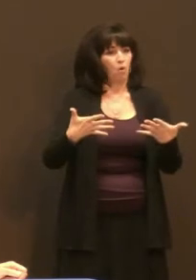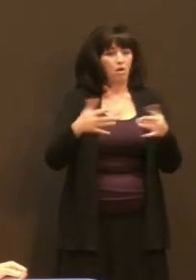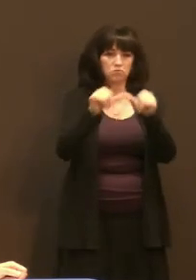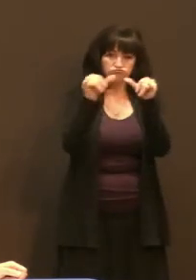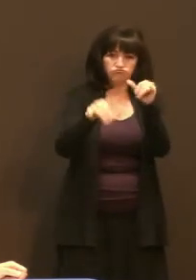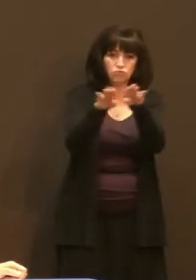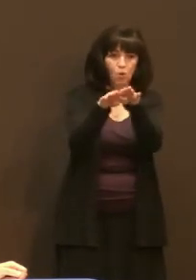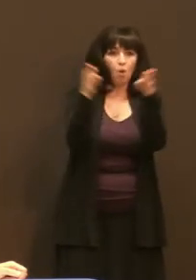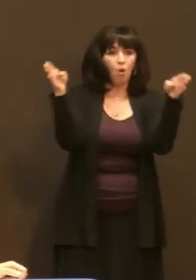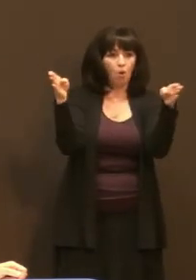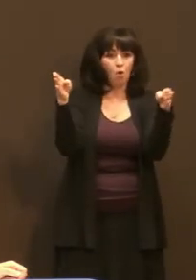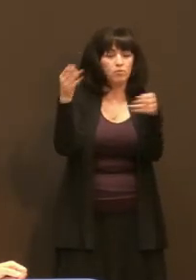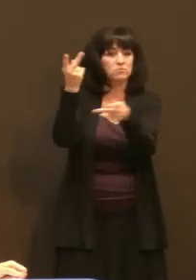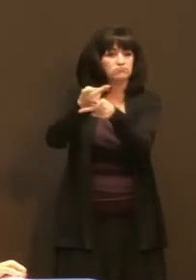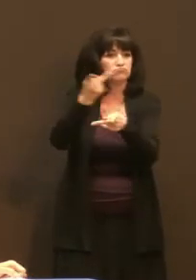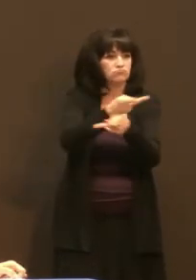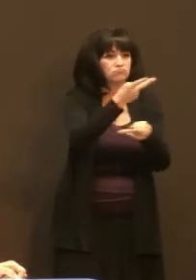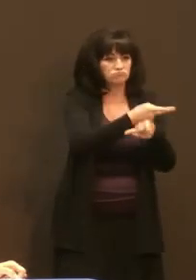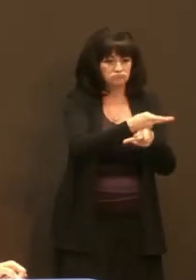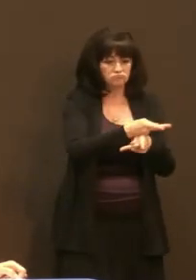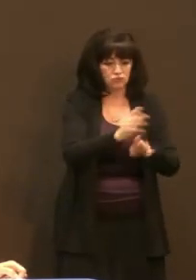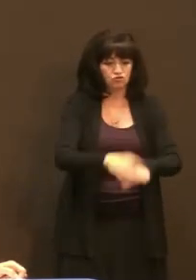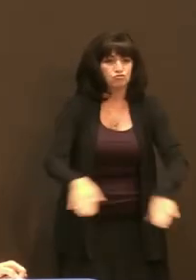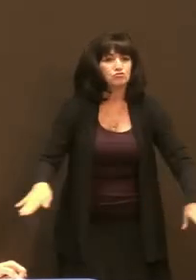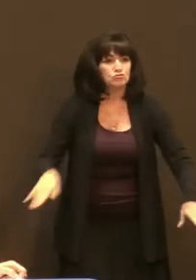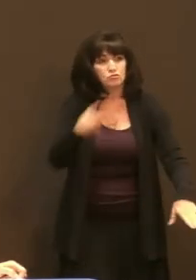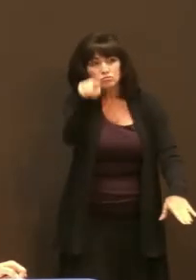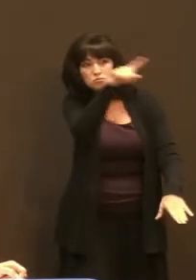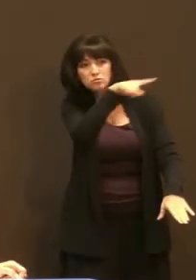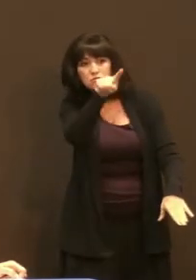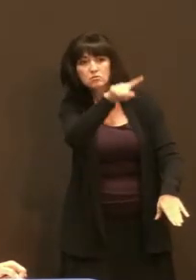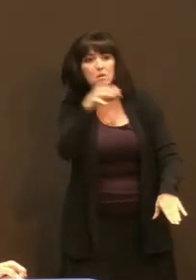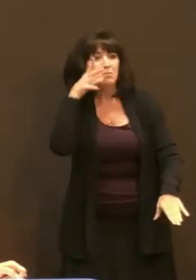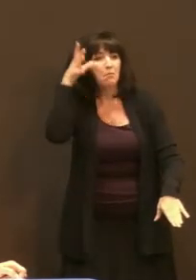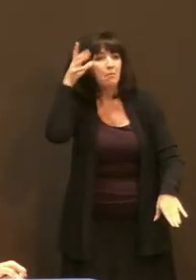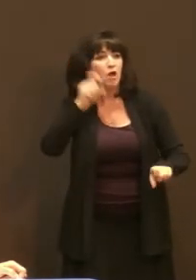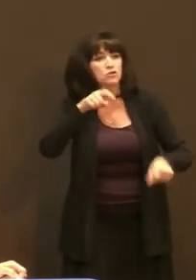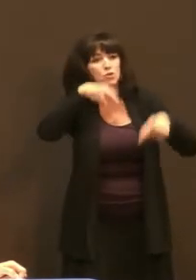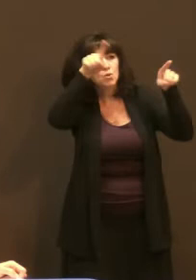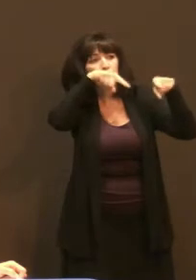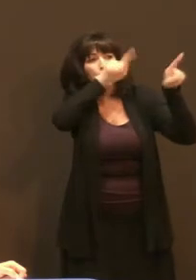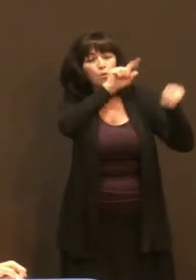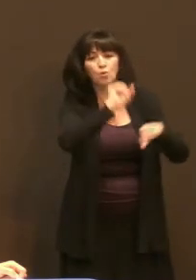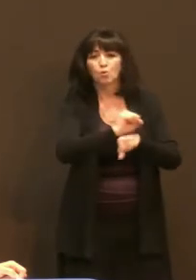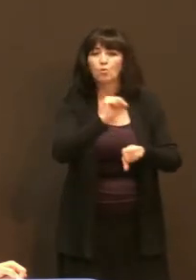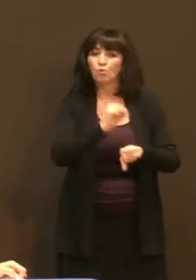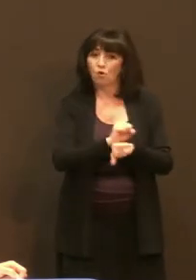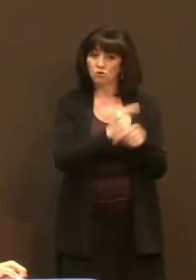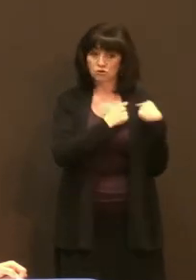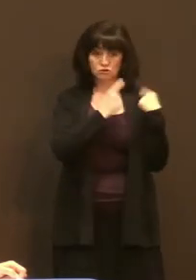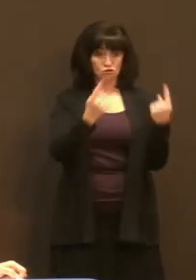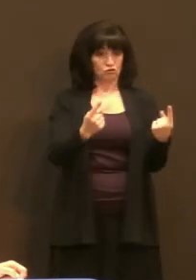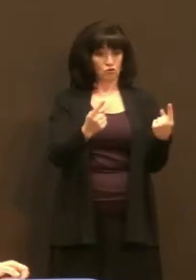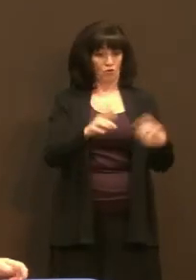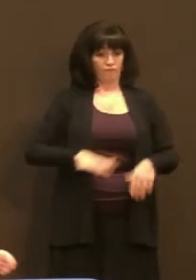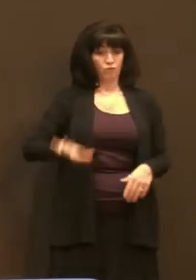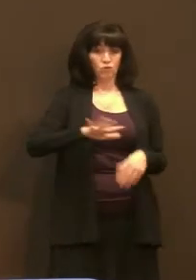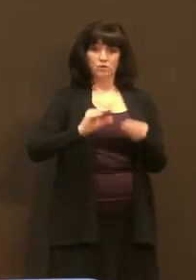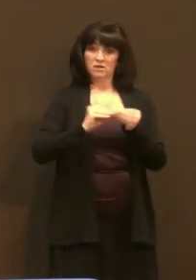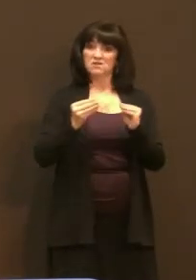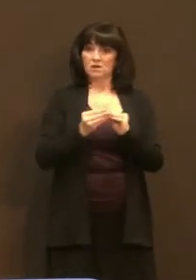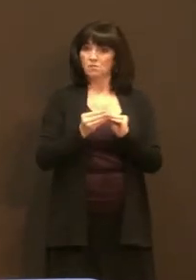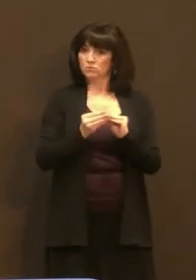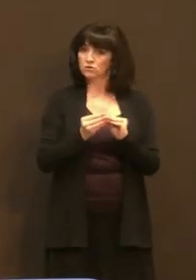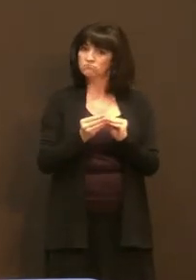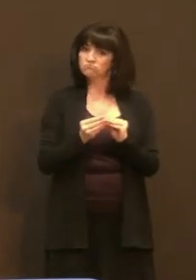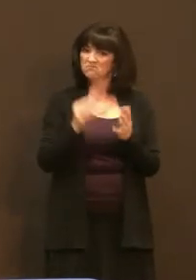accommodate the workers, the essential workers at our hospitals and other businesses in our state. So far that looks pretty good. So